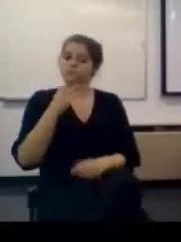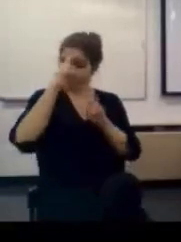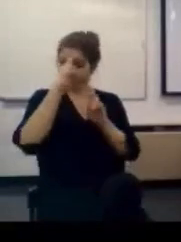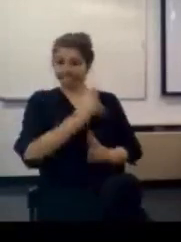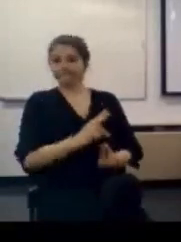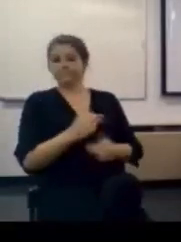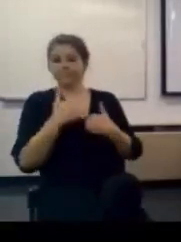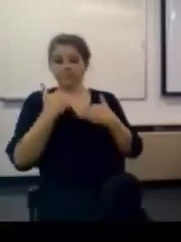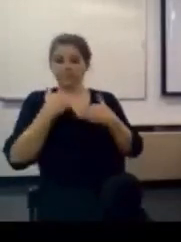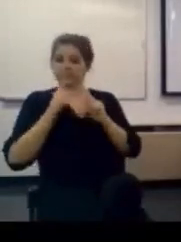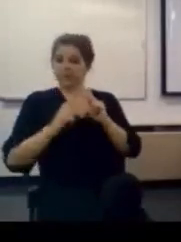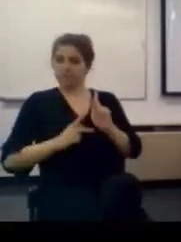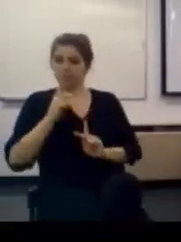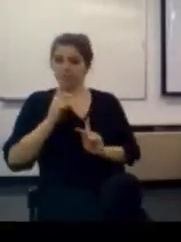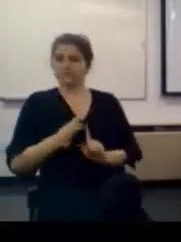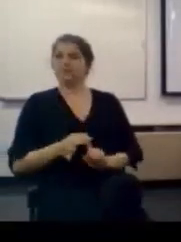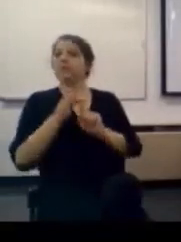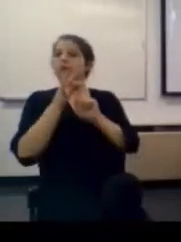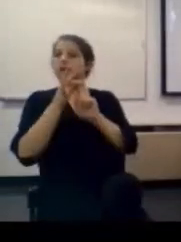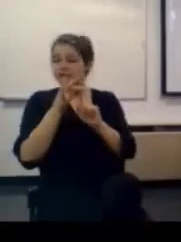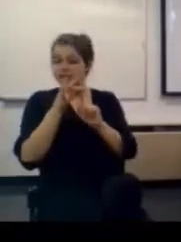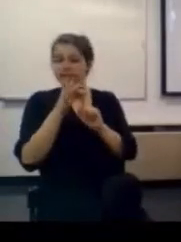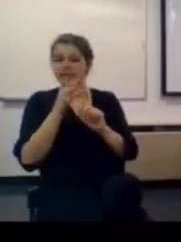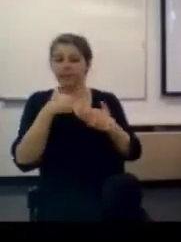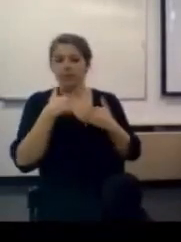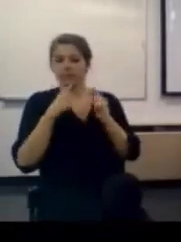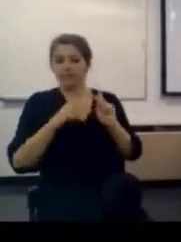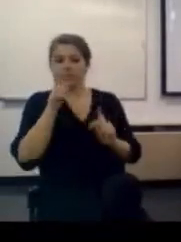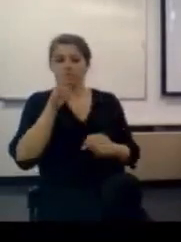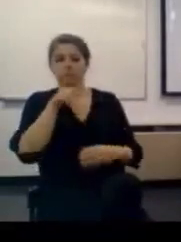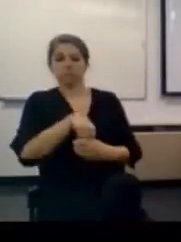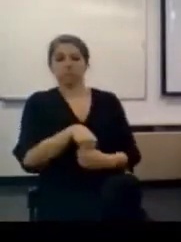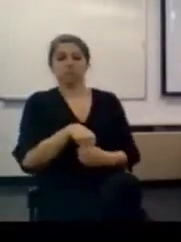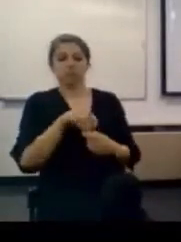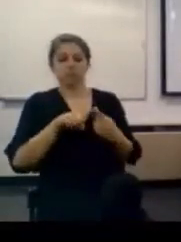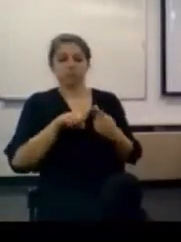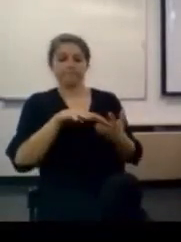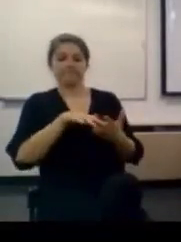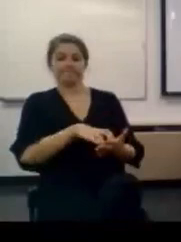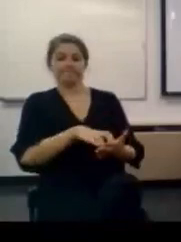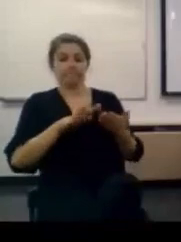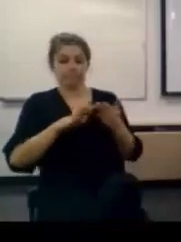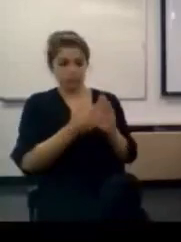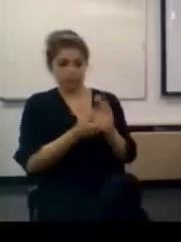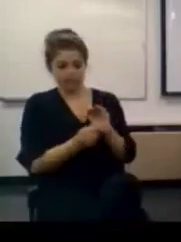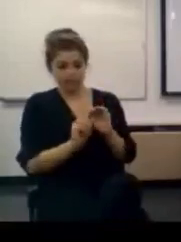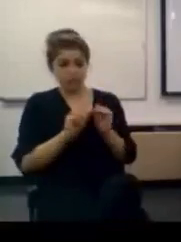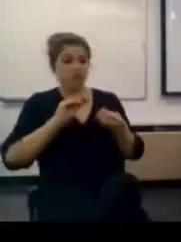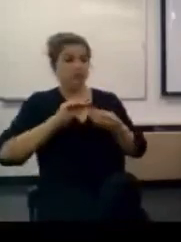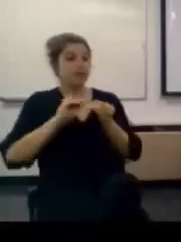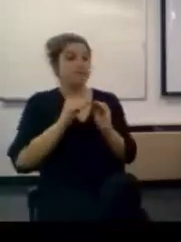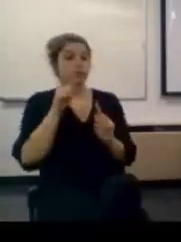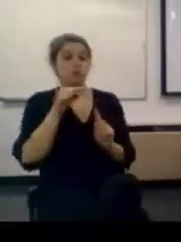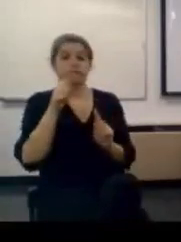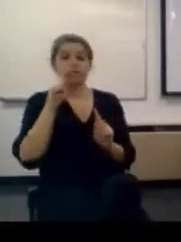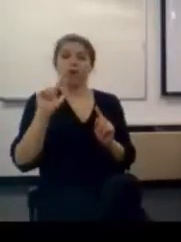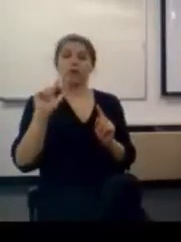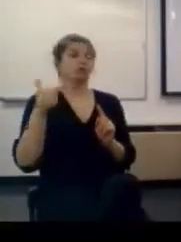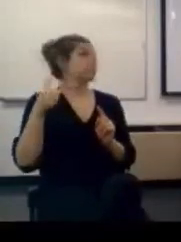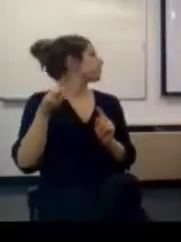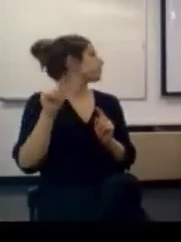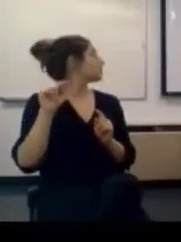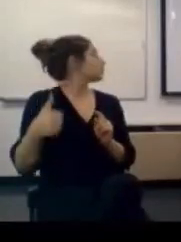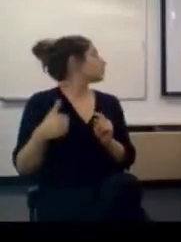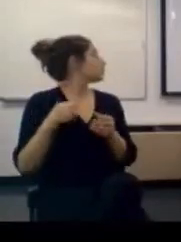need to give credence to our young people, particularly our people, young people who belong to vulnerable communities, right? So the